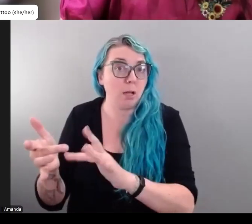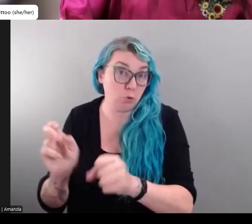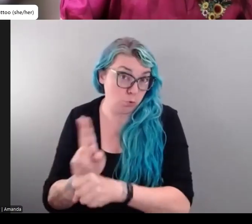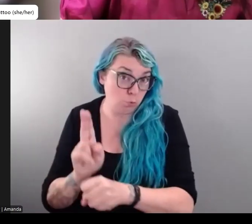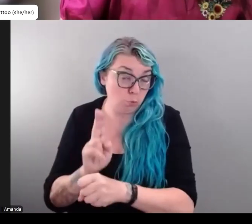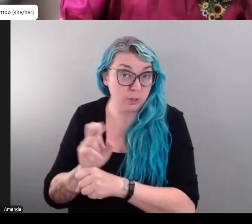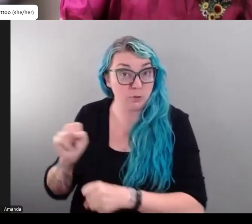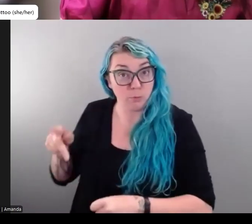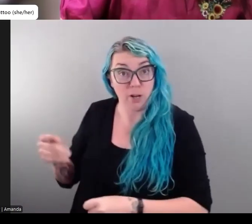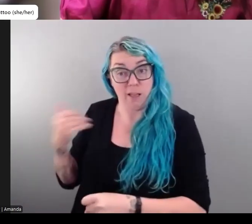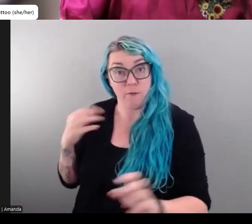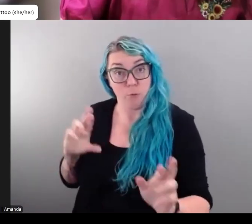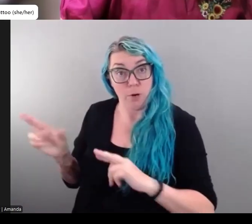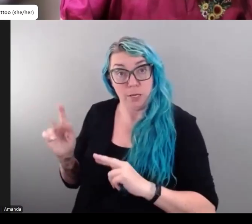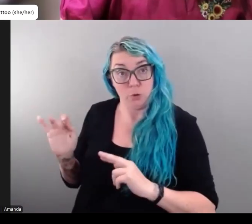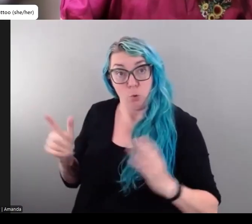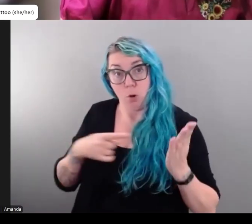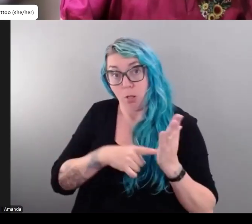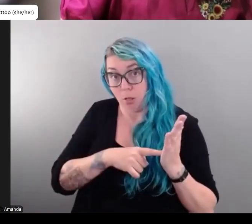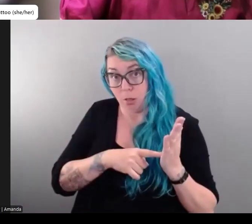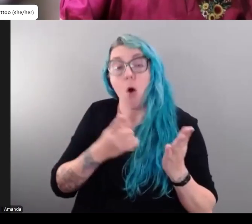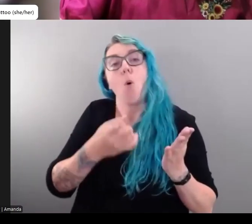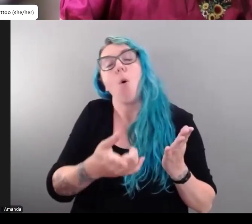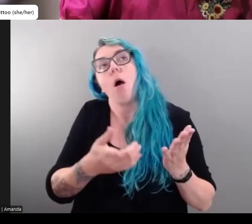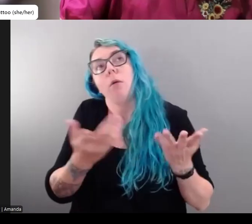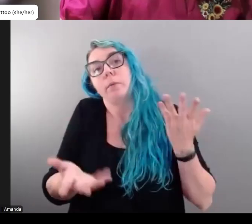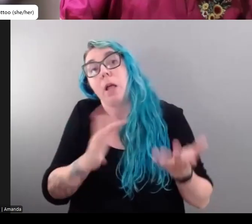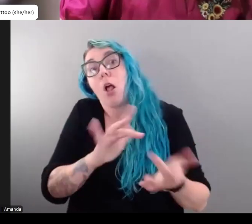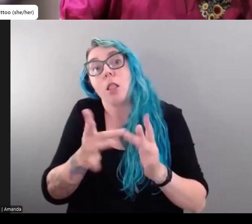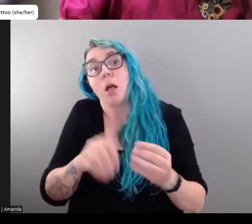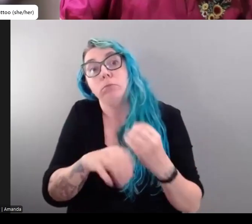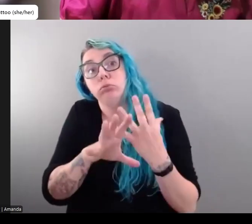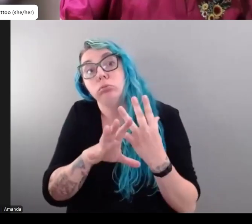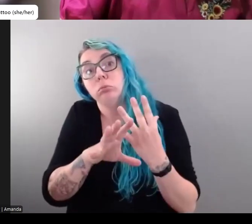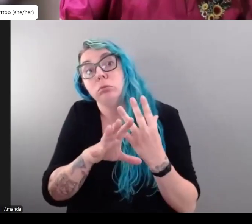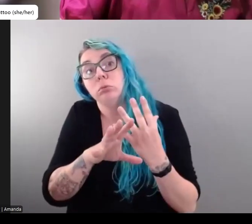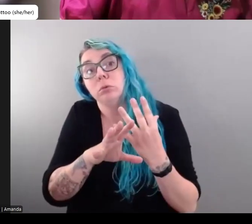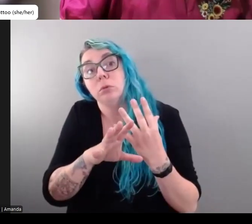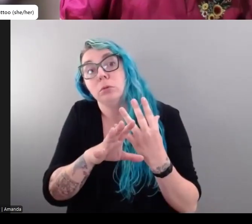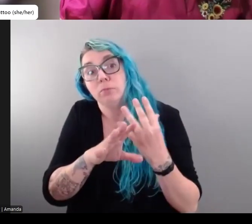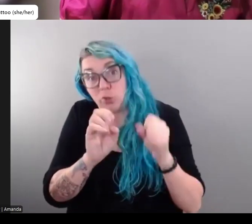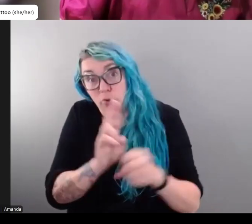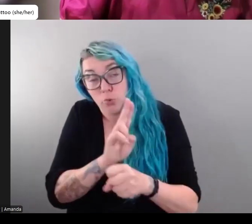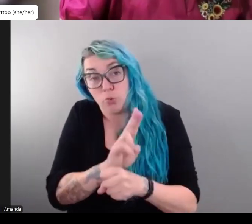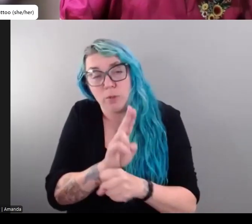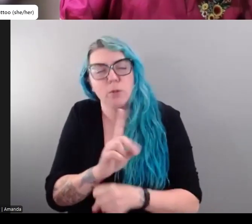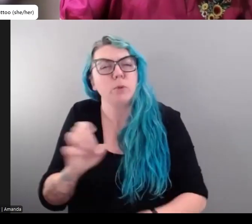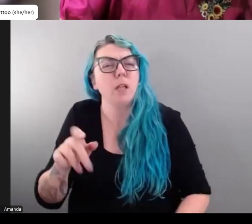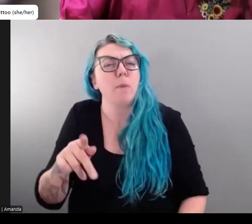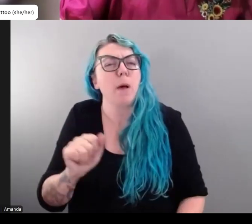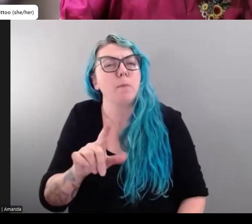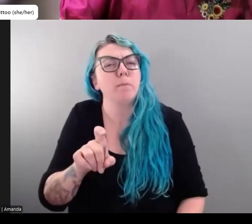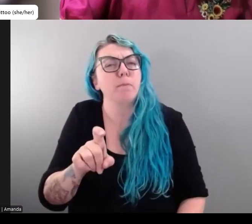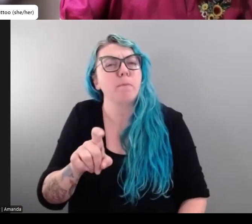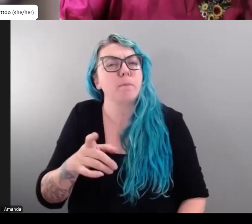this tool virtually. So maybe meeting with the client virtually. So Deepa, I just wanted to give you a chance if you might want to